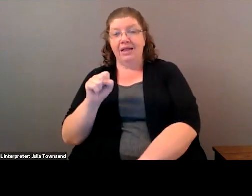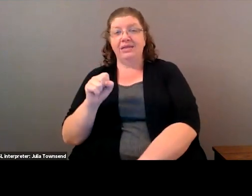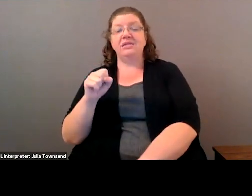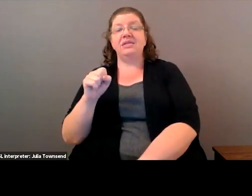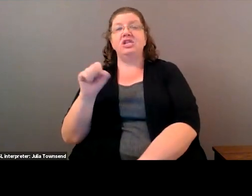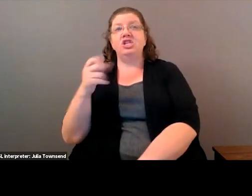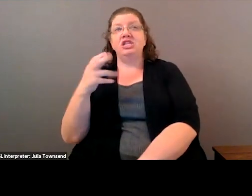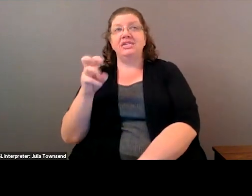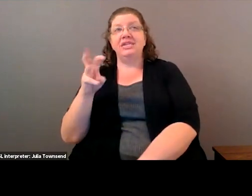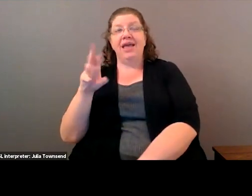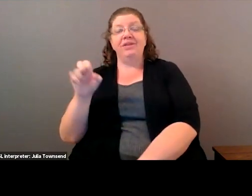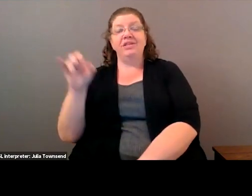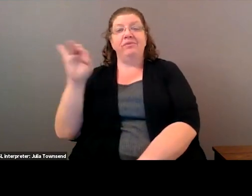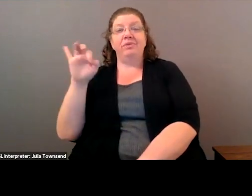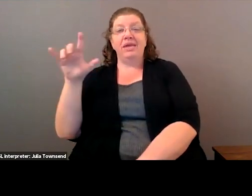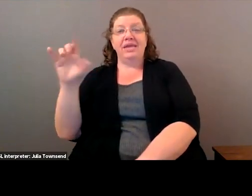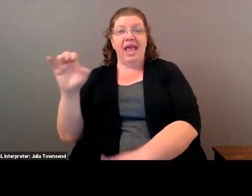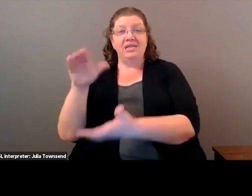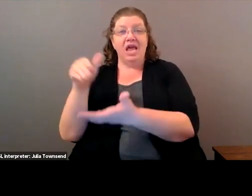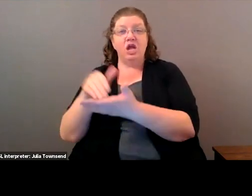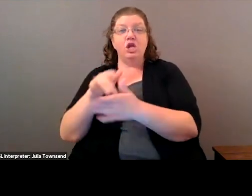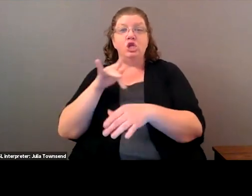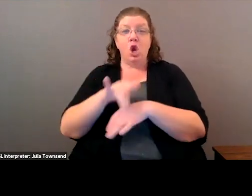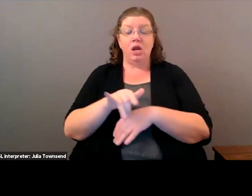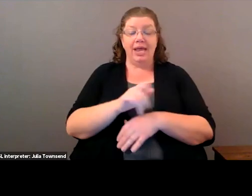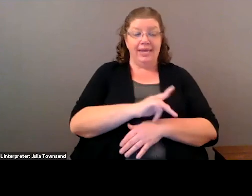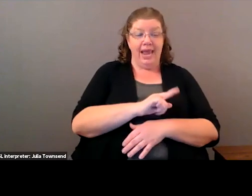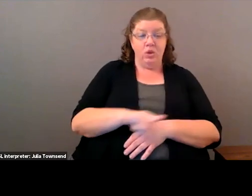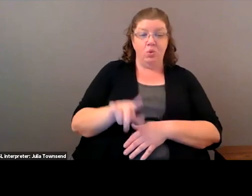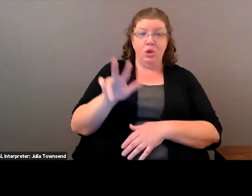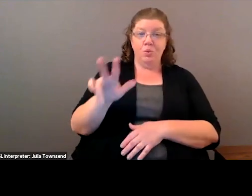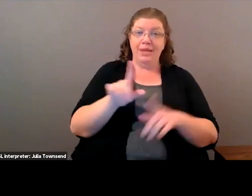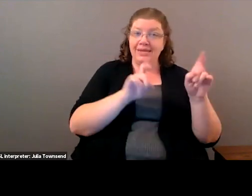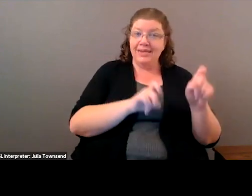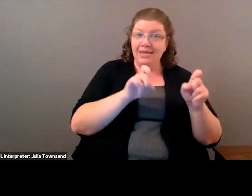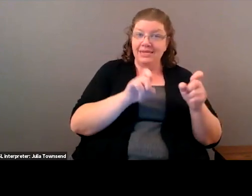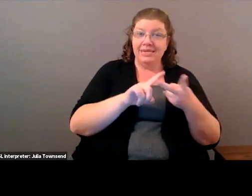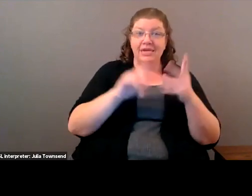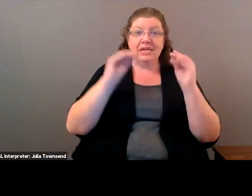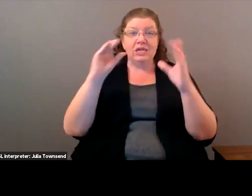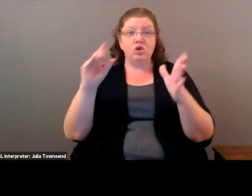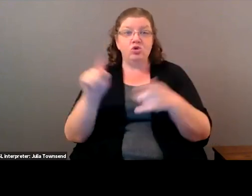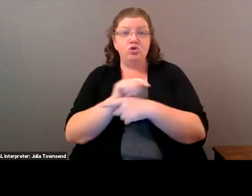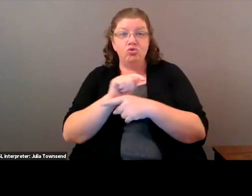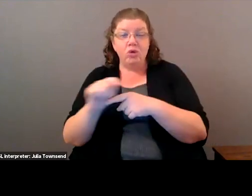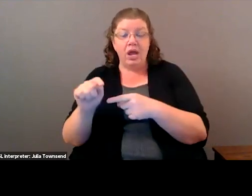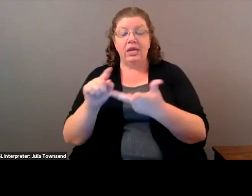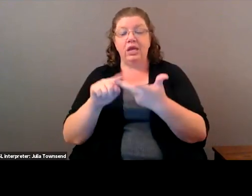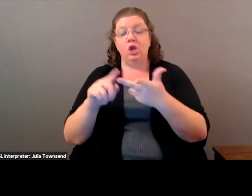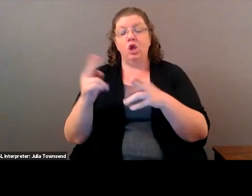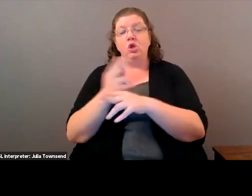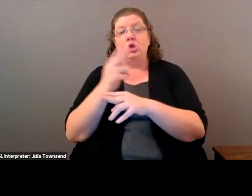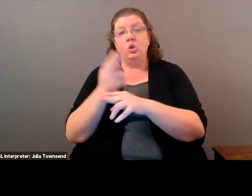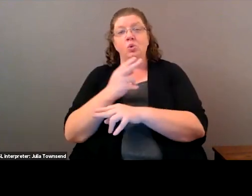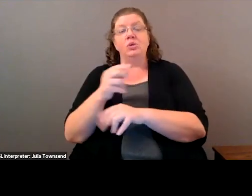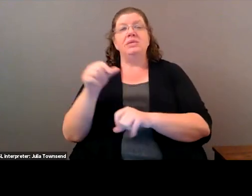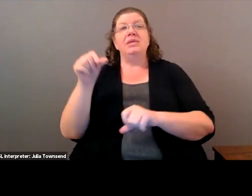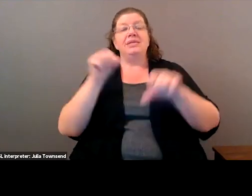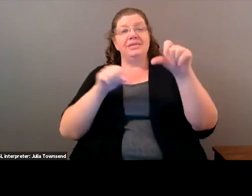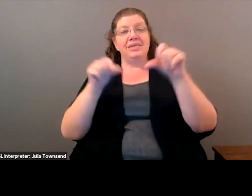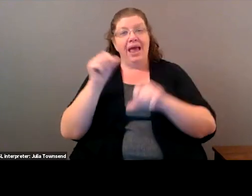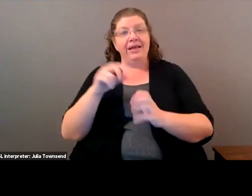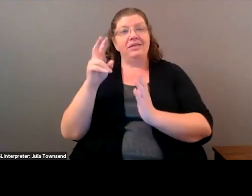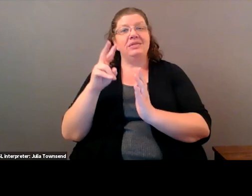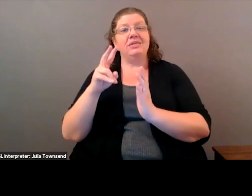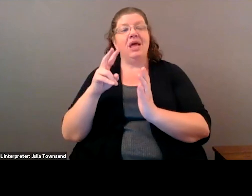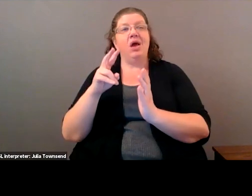to do the early K-3 testing, do teacher training, and use the science of reading and not balanced literacy. I